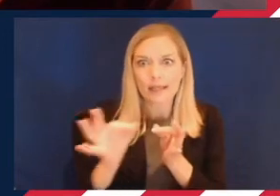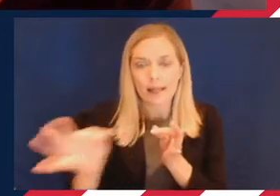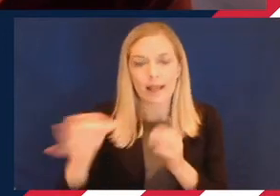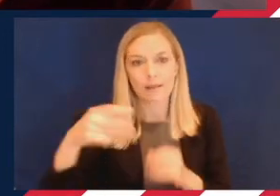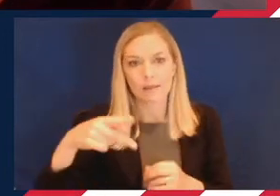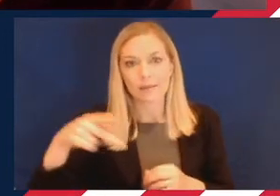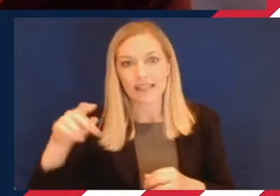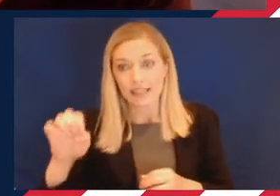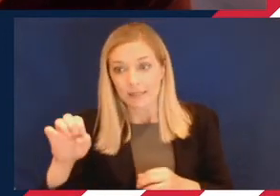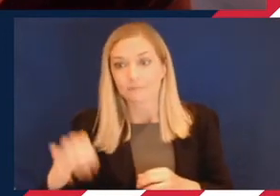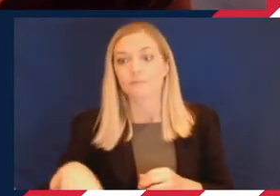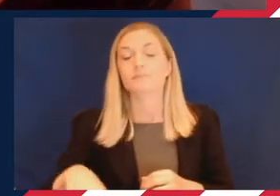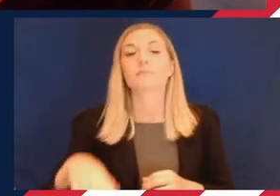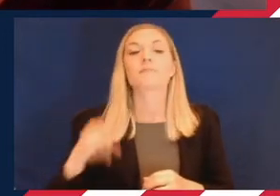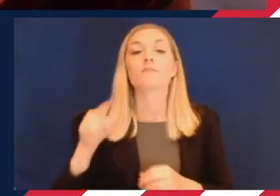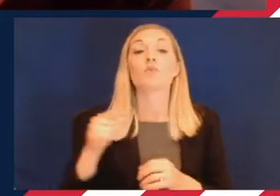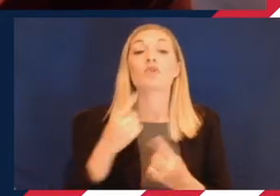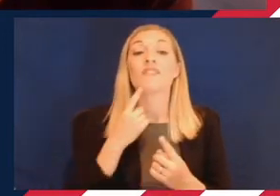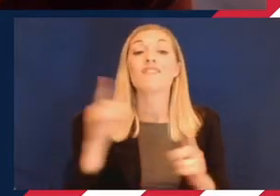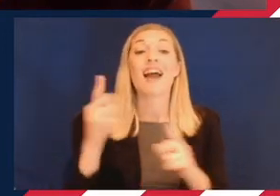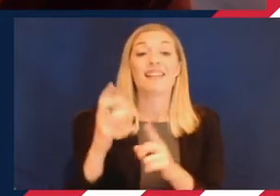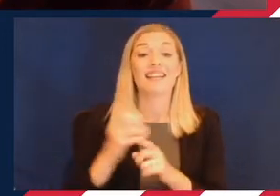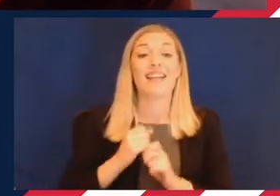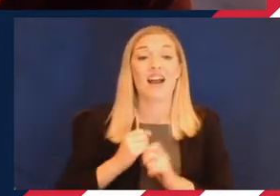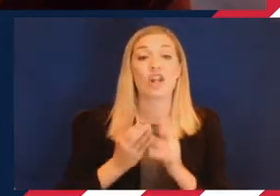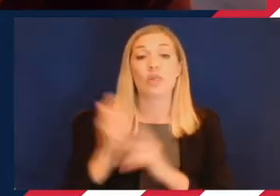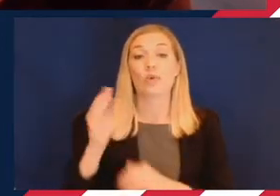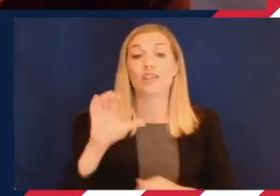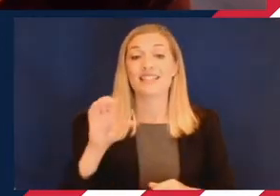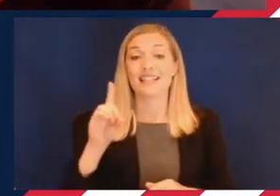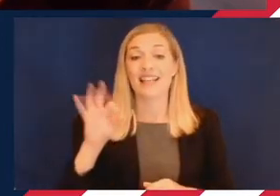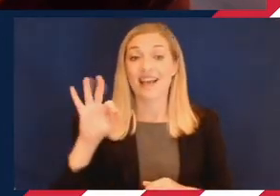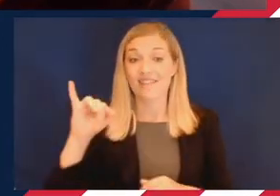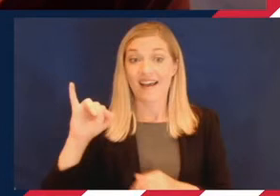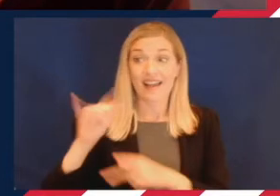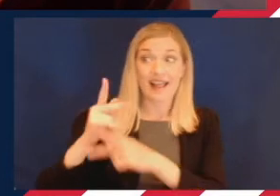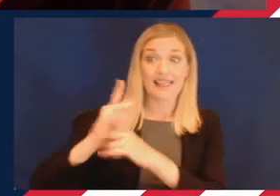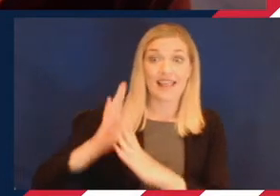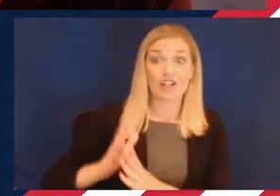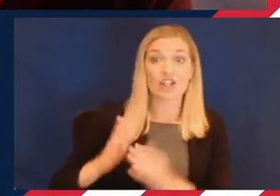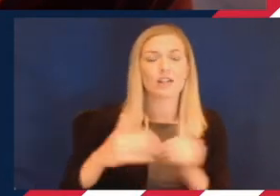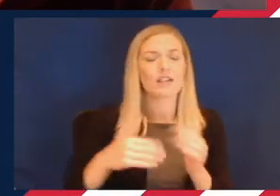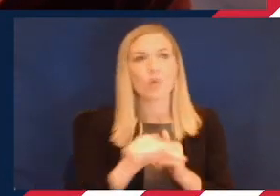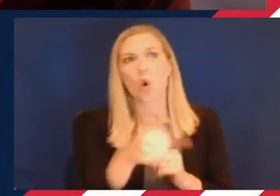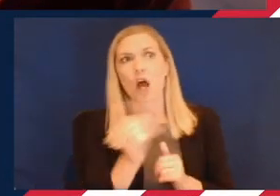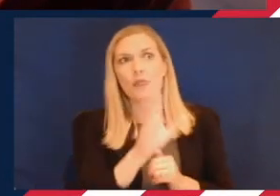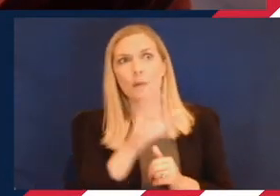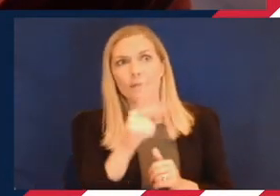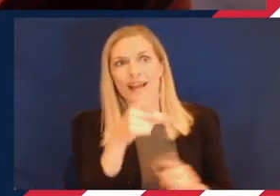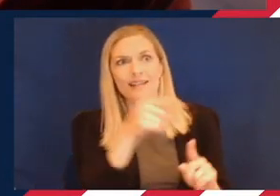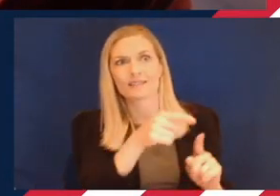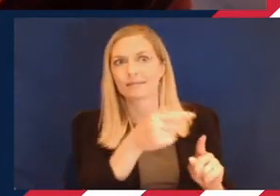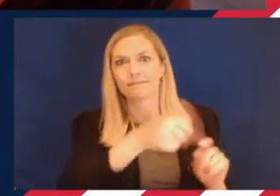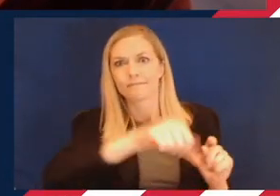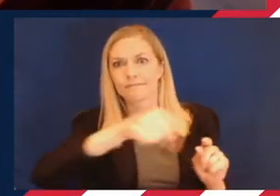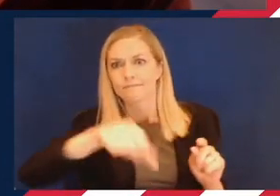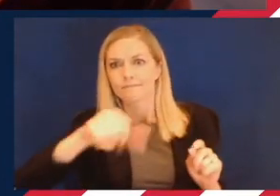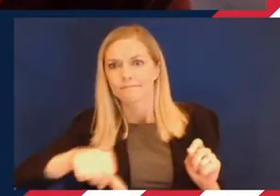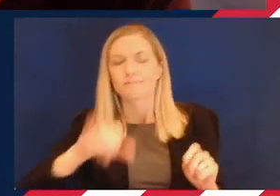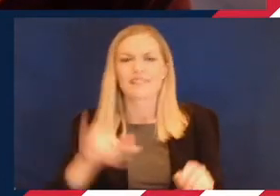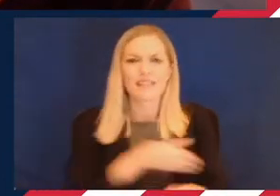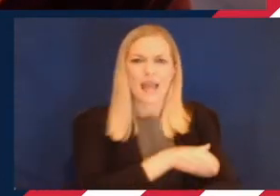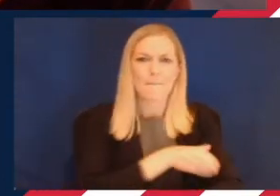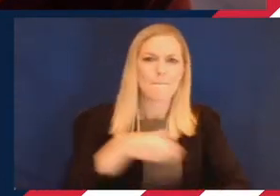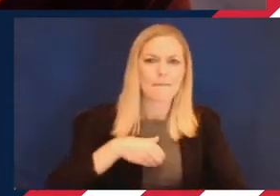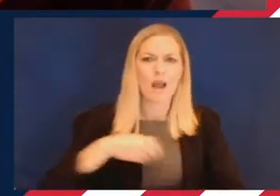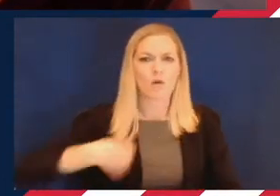KSB community lender that stepped in after other banks delayed. That empowered us to focus. Stabilized, we